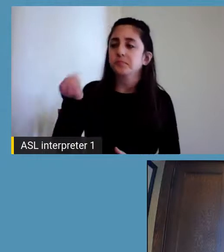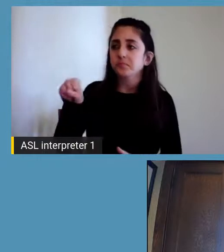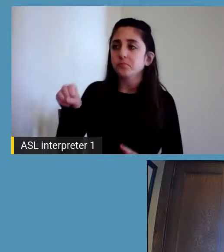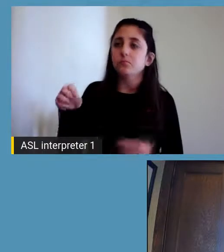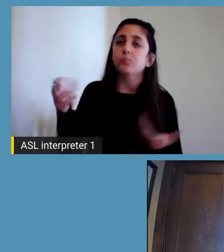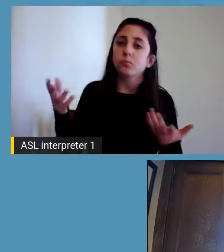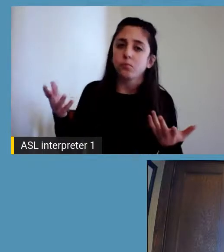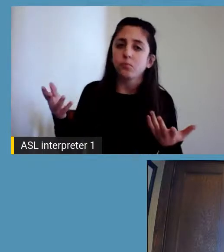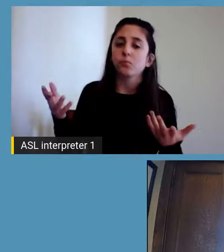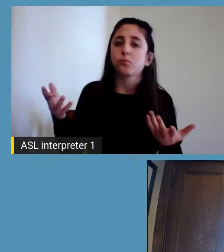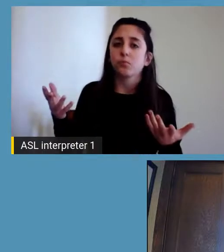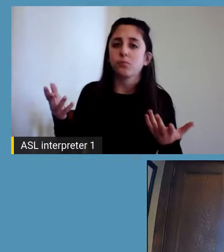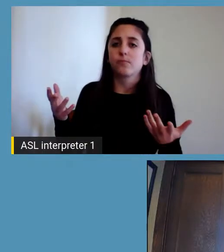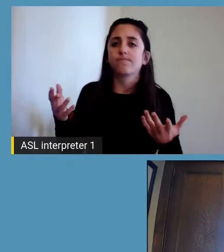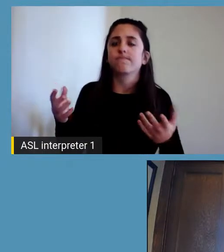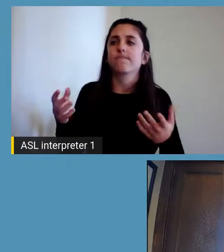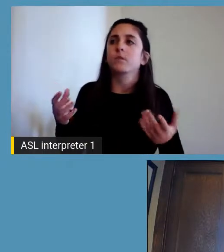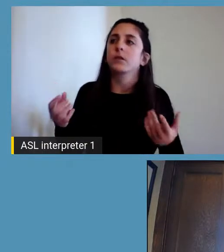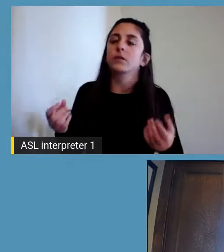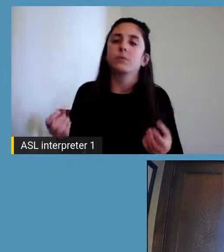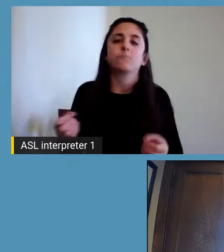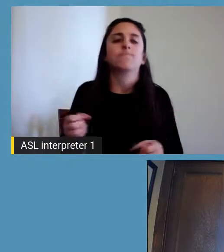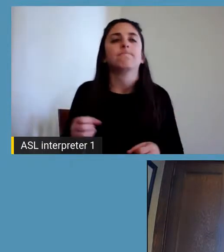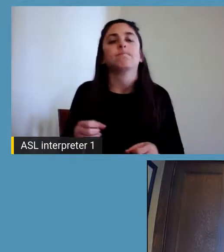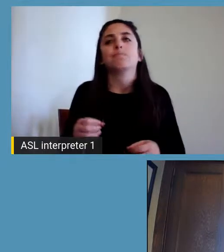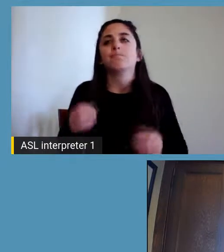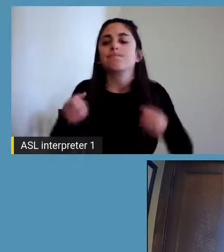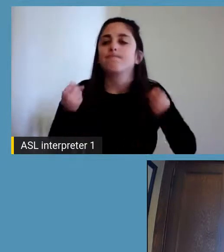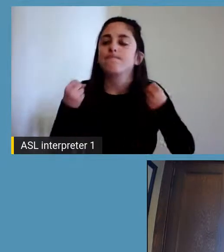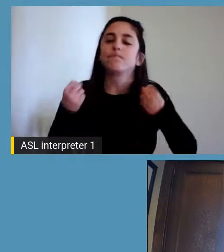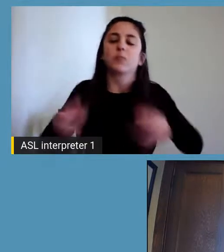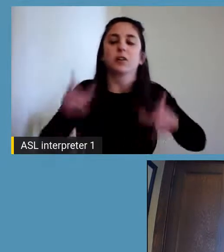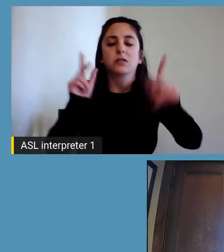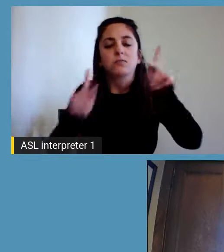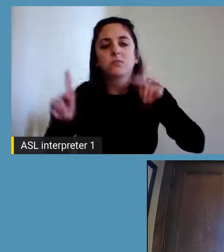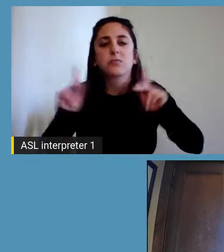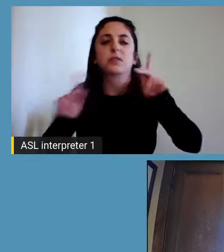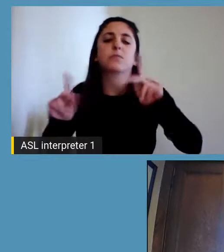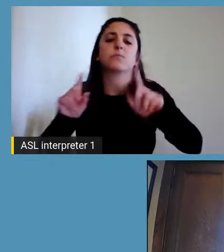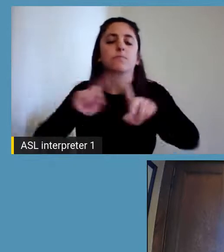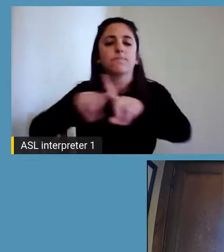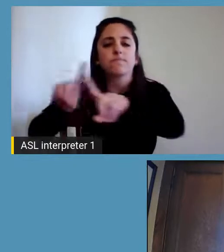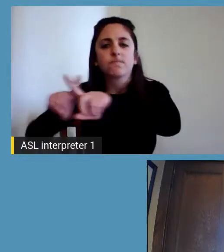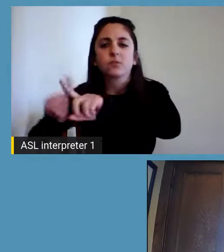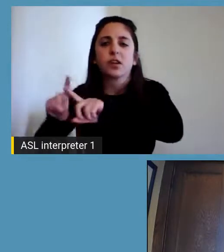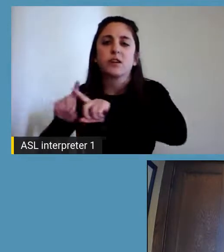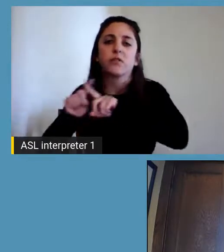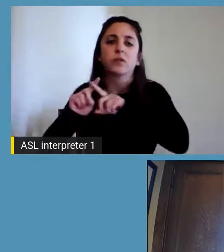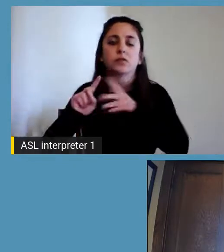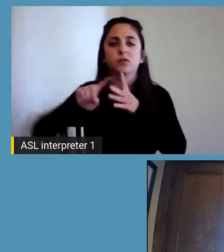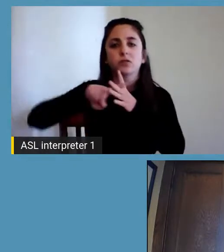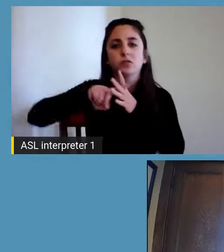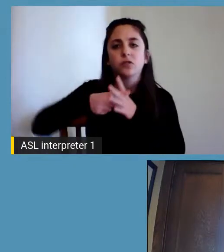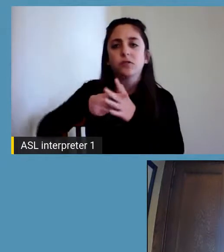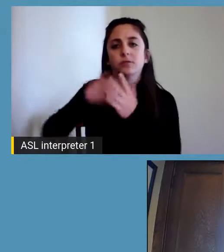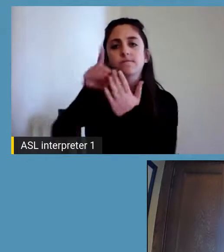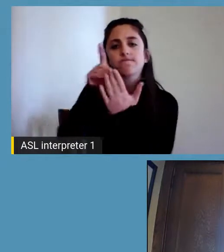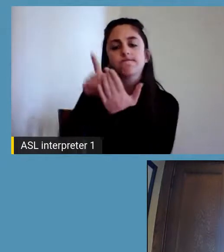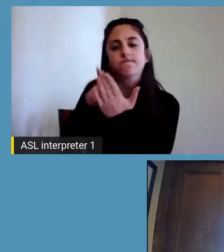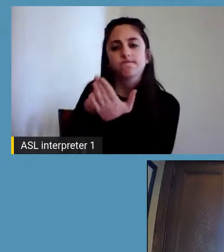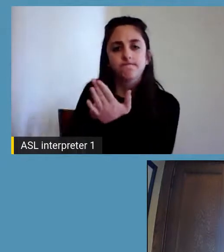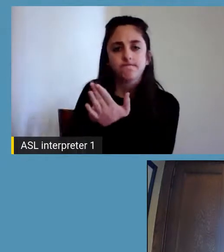Well, there are thousands of people that are actually starting to get into CAD design. There seems to be